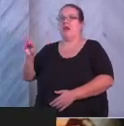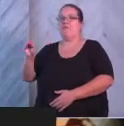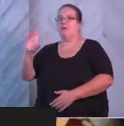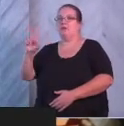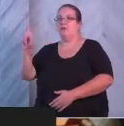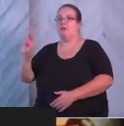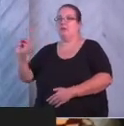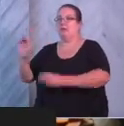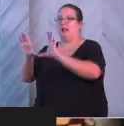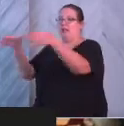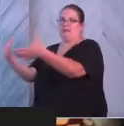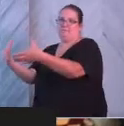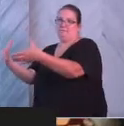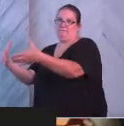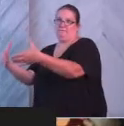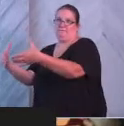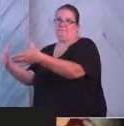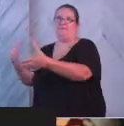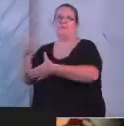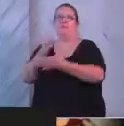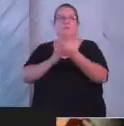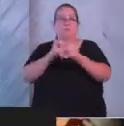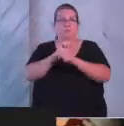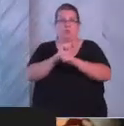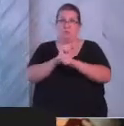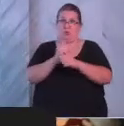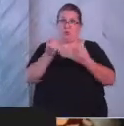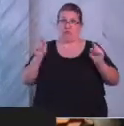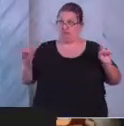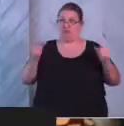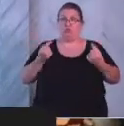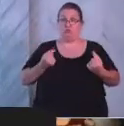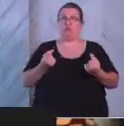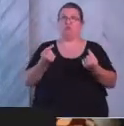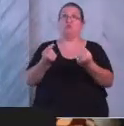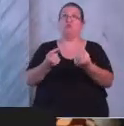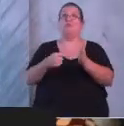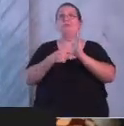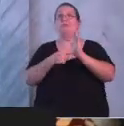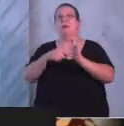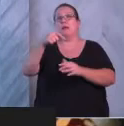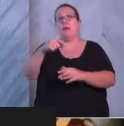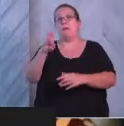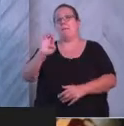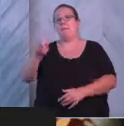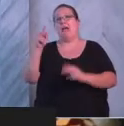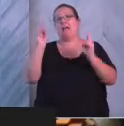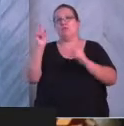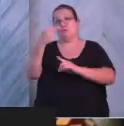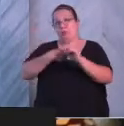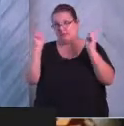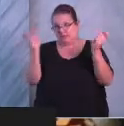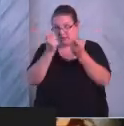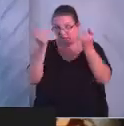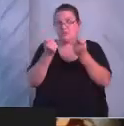Caribbean Collective. Some of the work done through these organizations include a Black History Month celebration